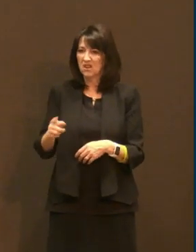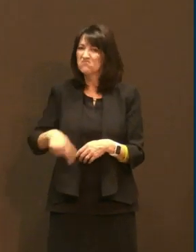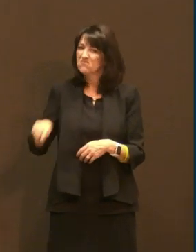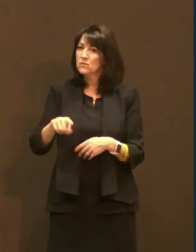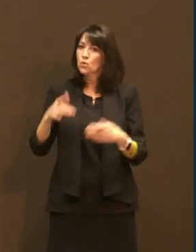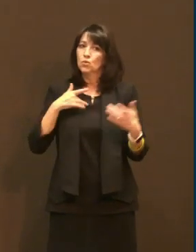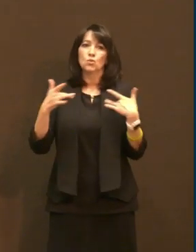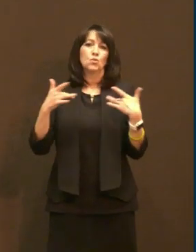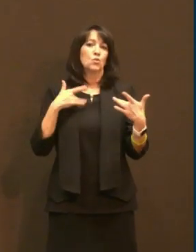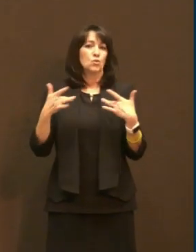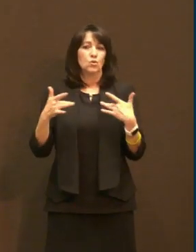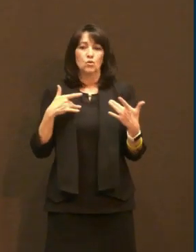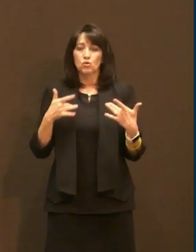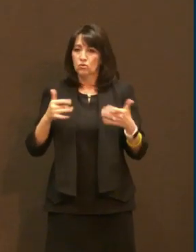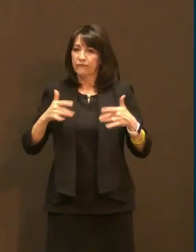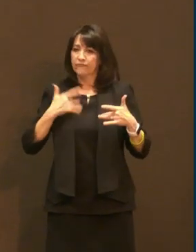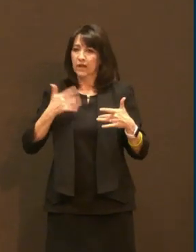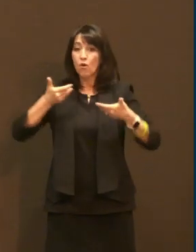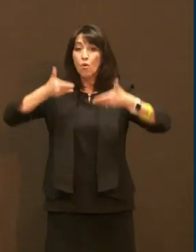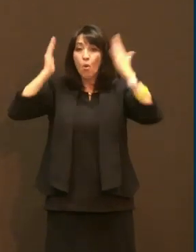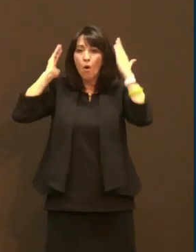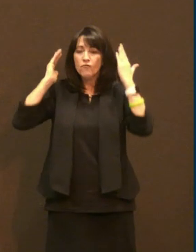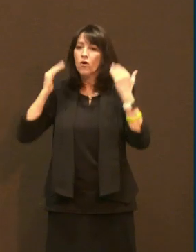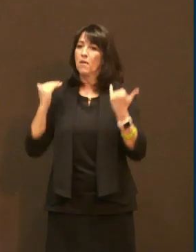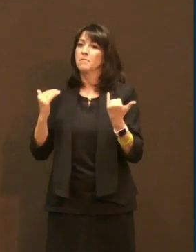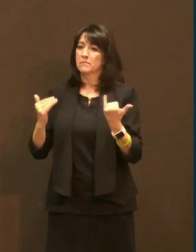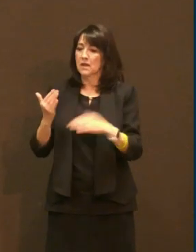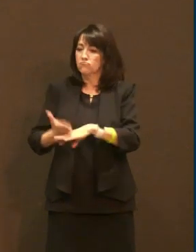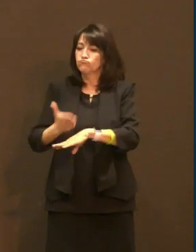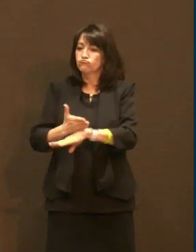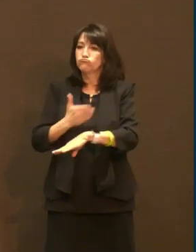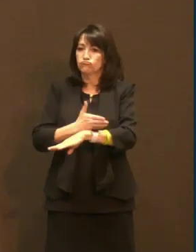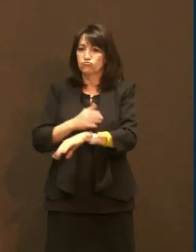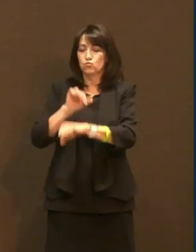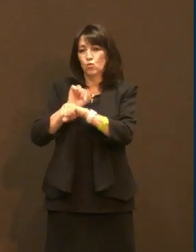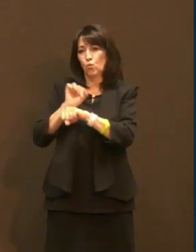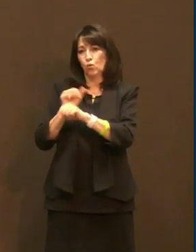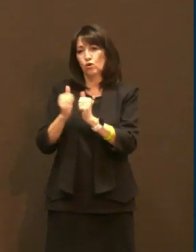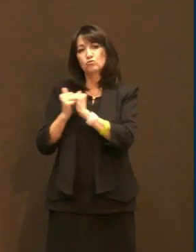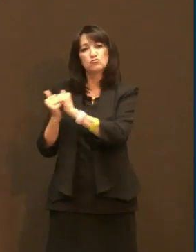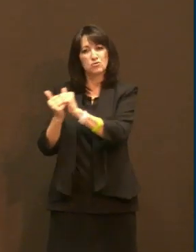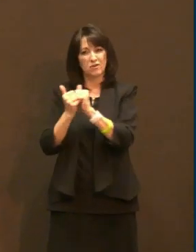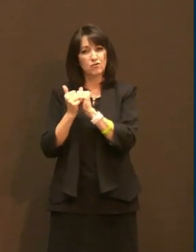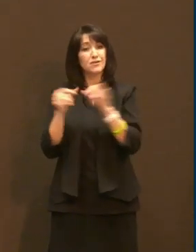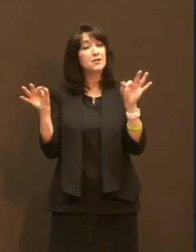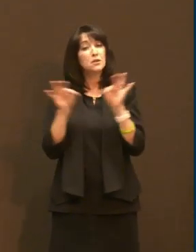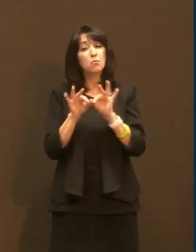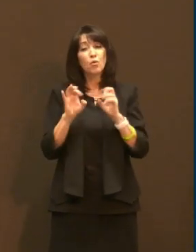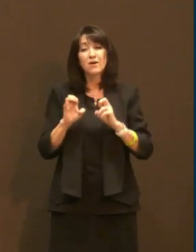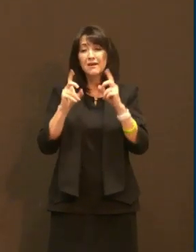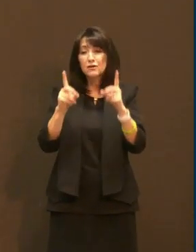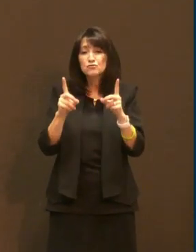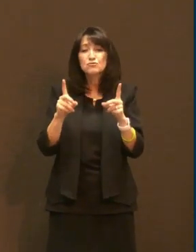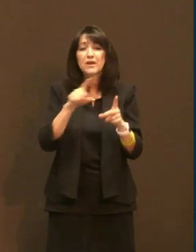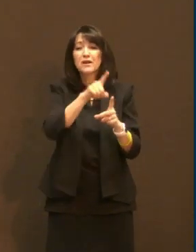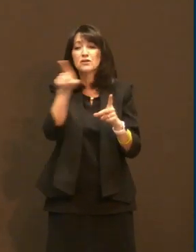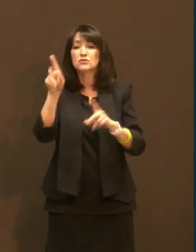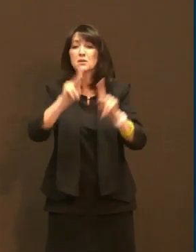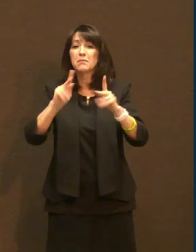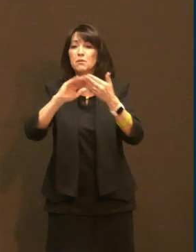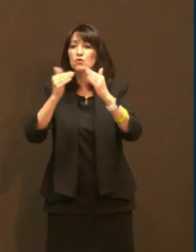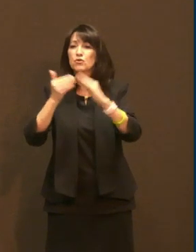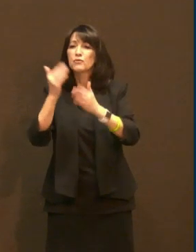importantly, getting education and guidance to community members that come to get